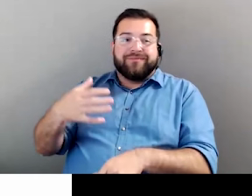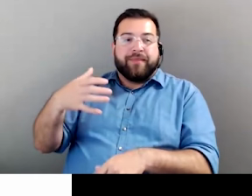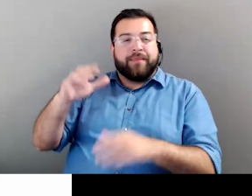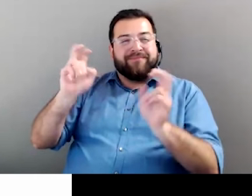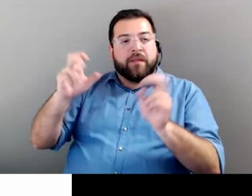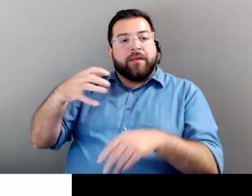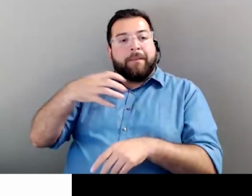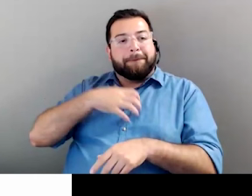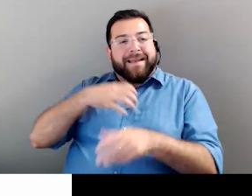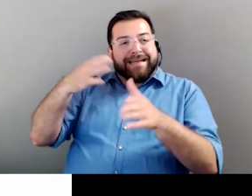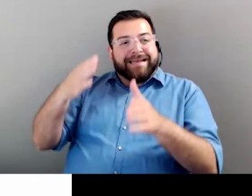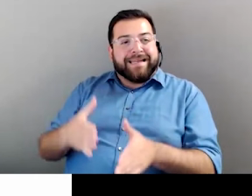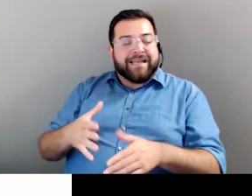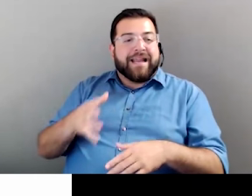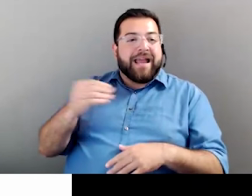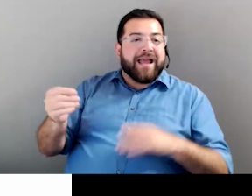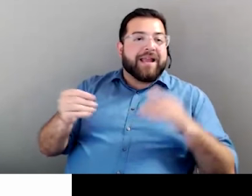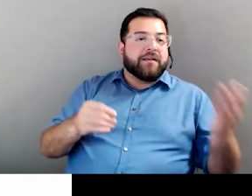the respondent.